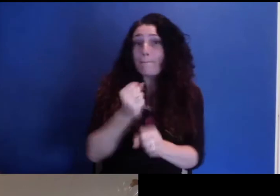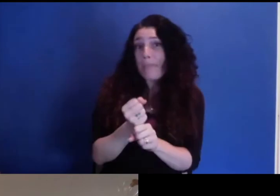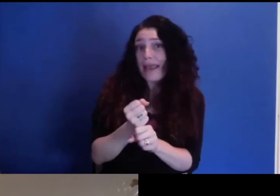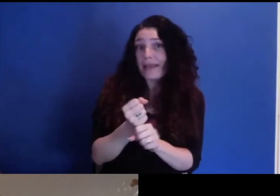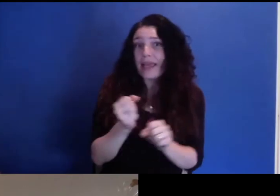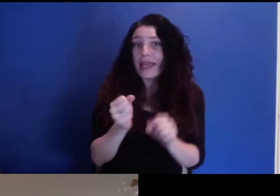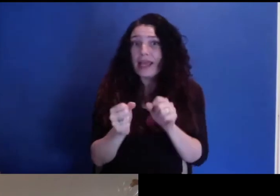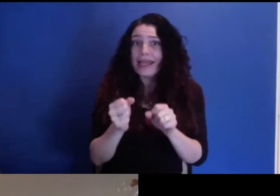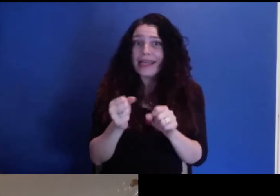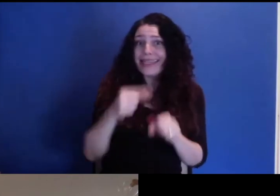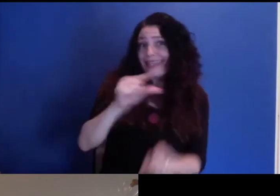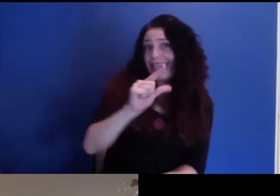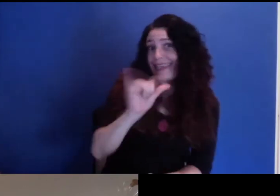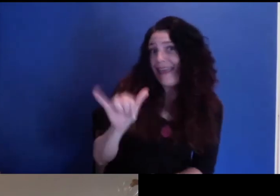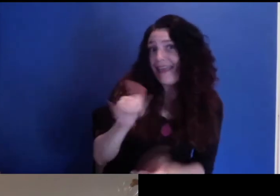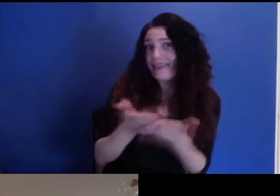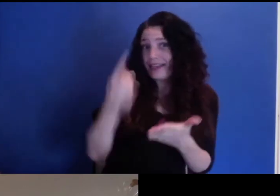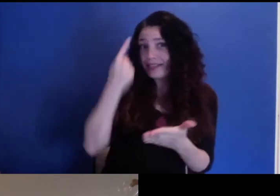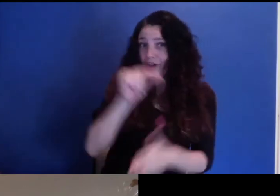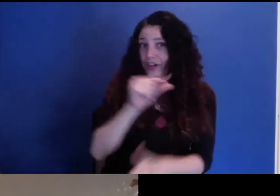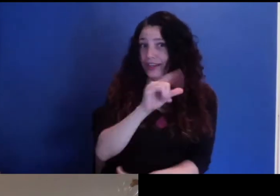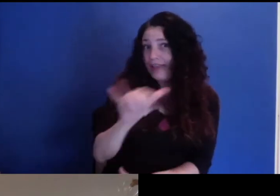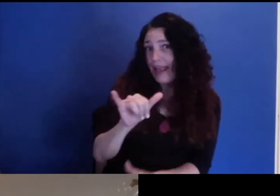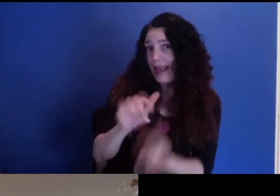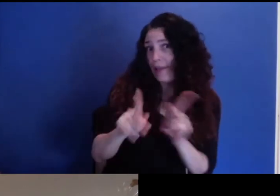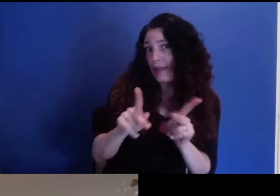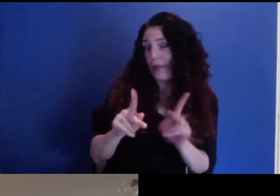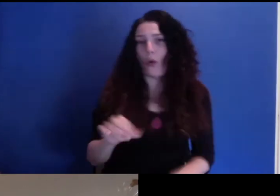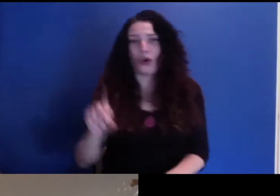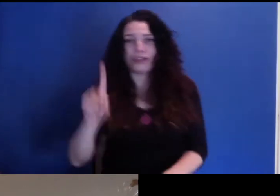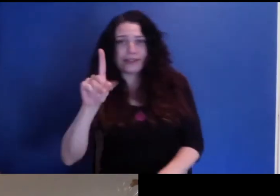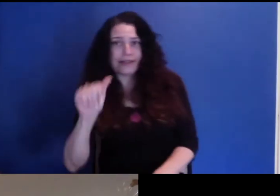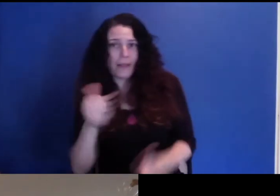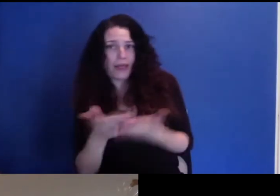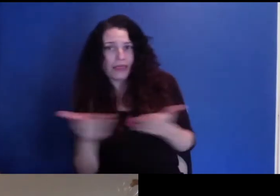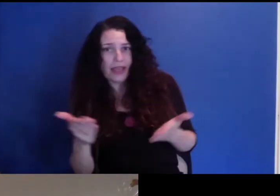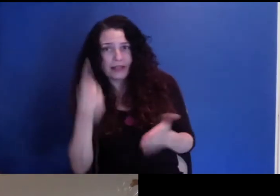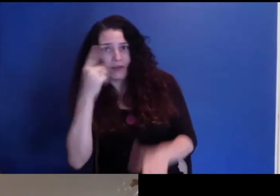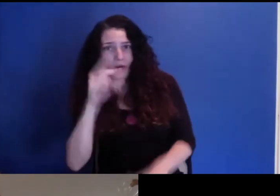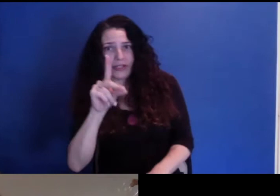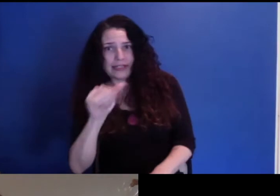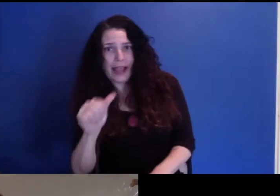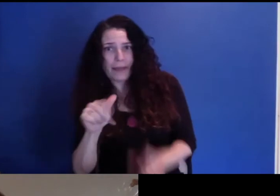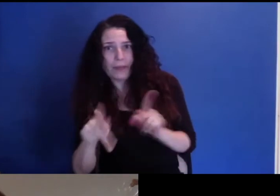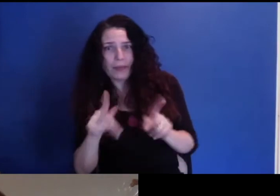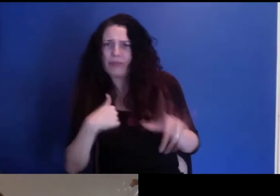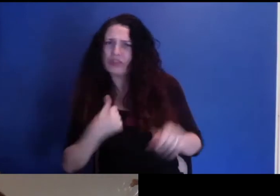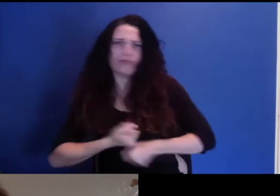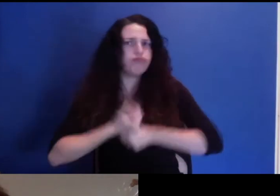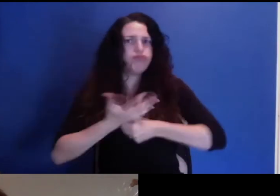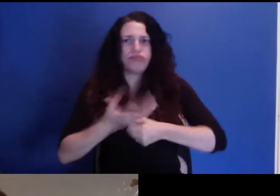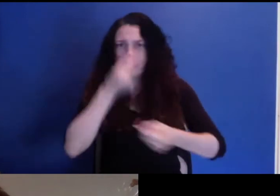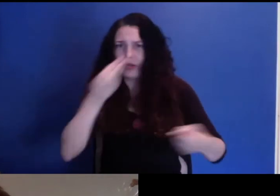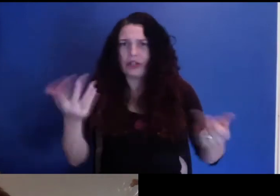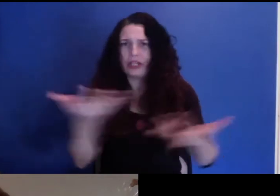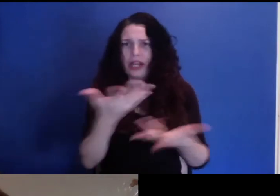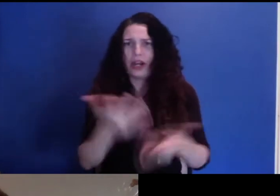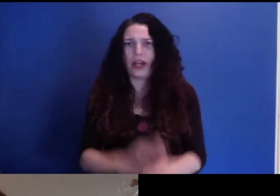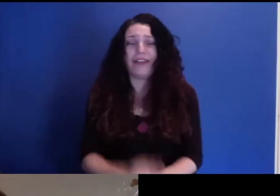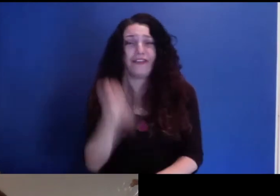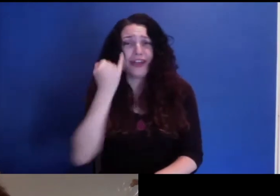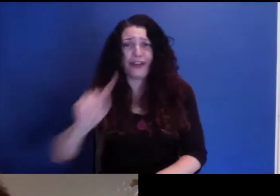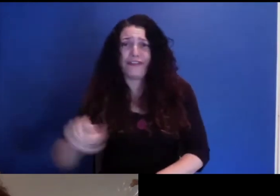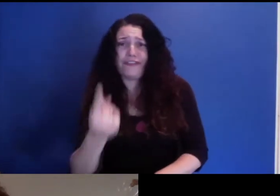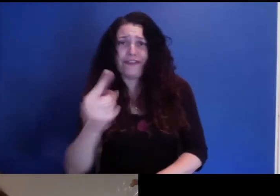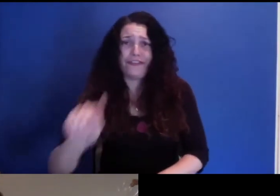I don't give a shit about anyone else. You know what I mean? And it's like if they feel uncomfortable by it, then like XOXO. Like I've had to sit through so much bullshit, you know. So like